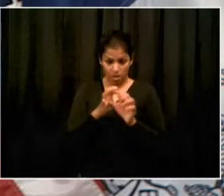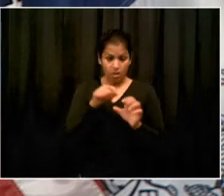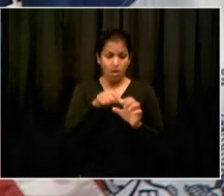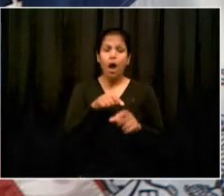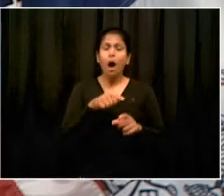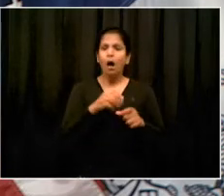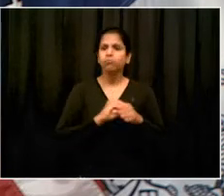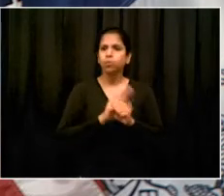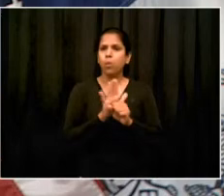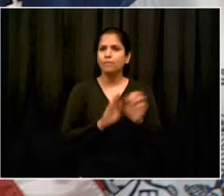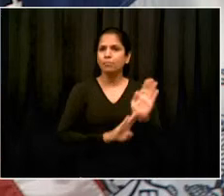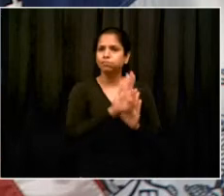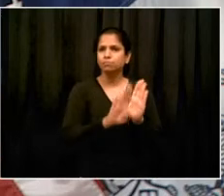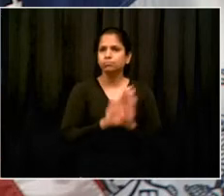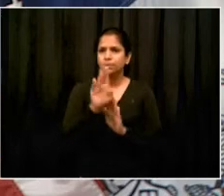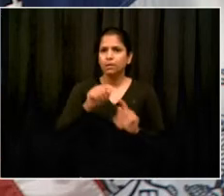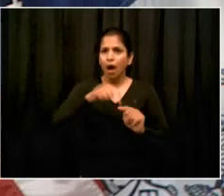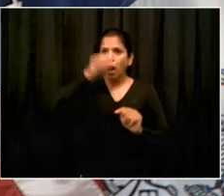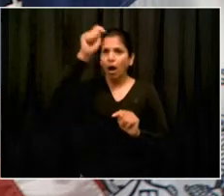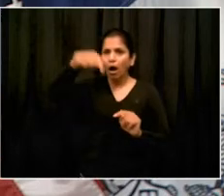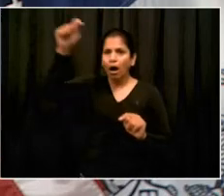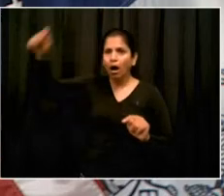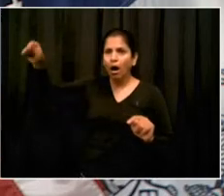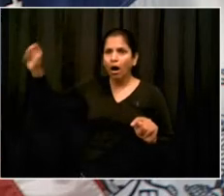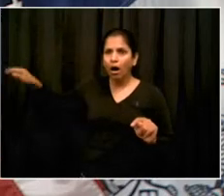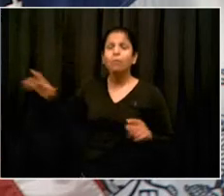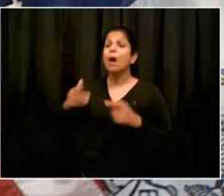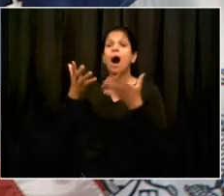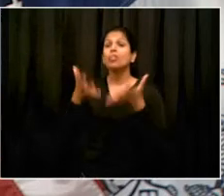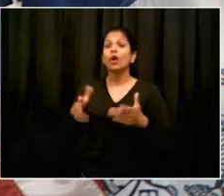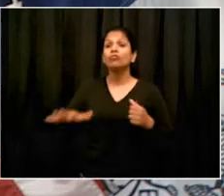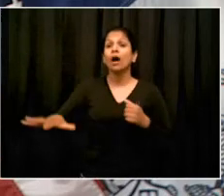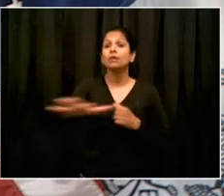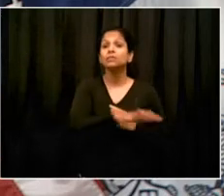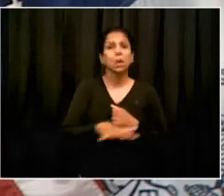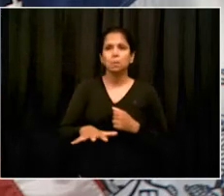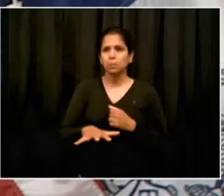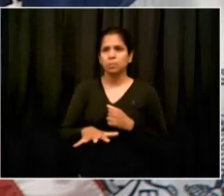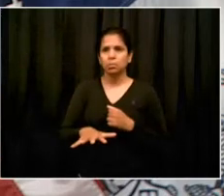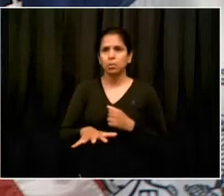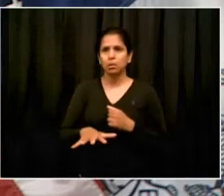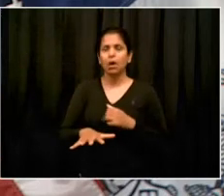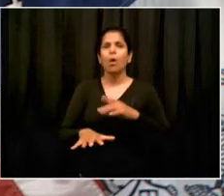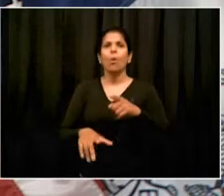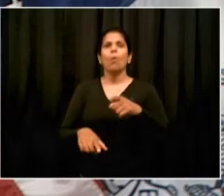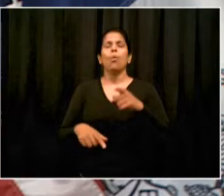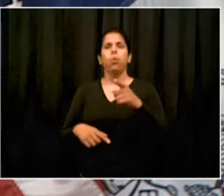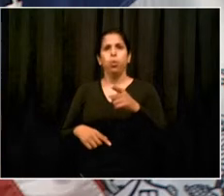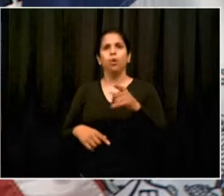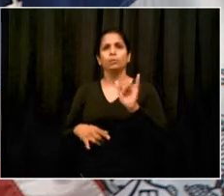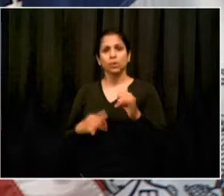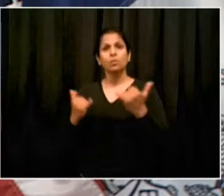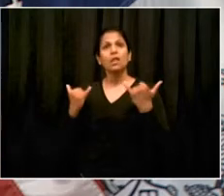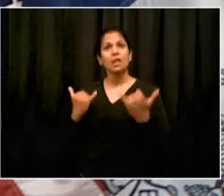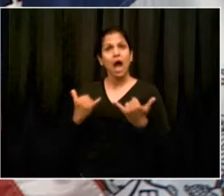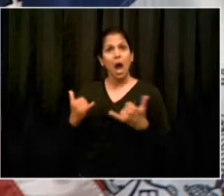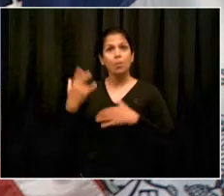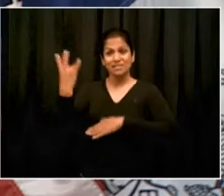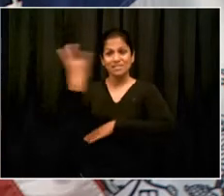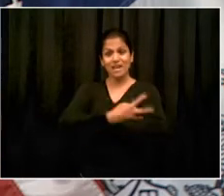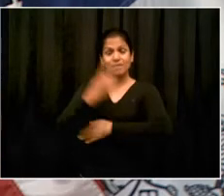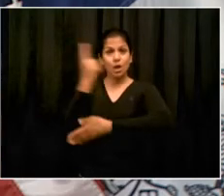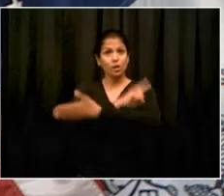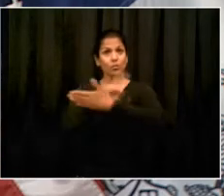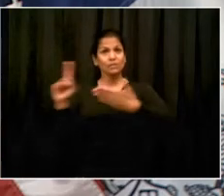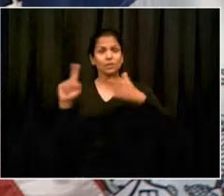1.38%. So today, well below that 3% threshold. We will watch carefully over the next days. We'll